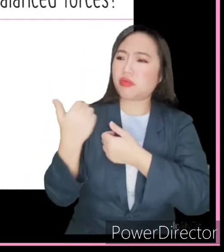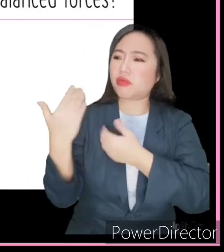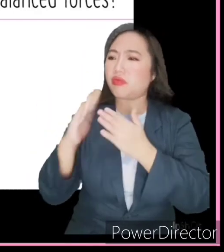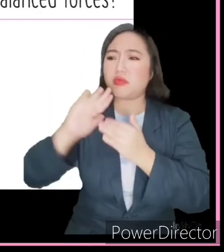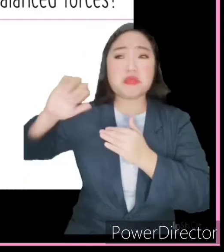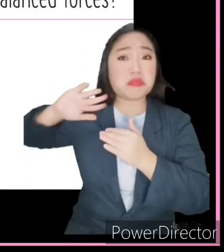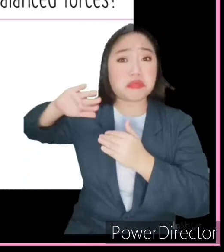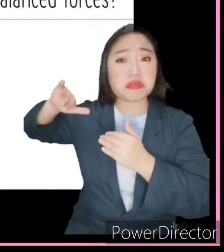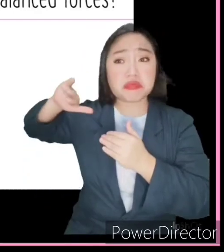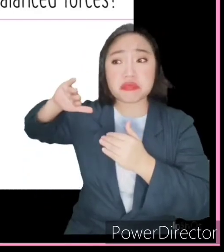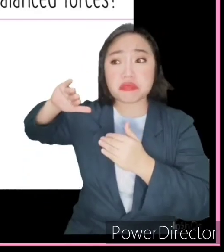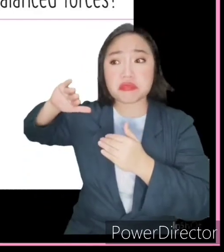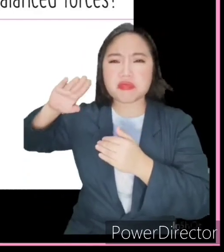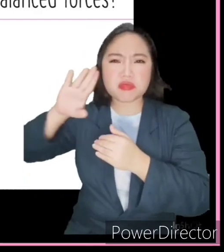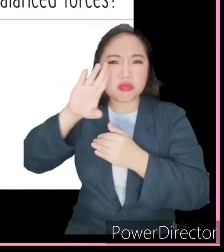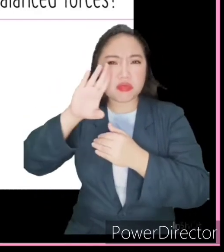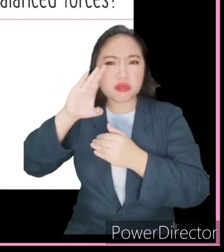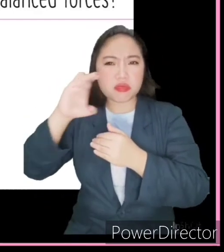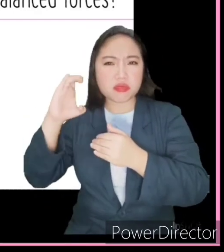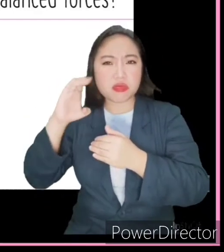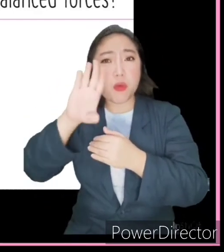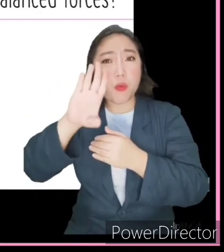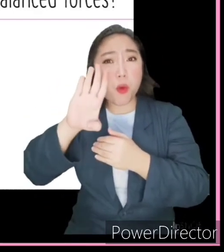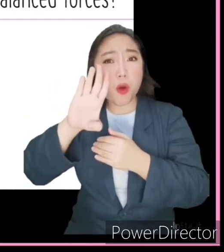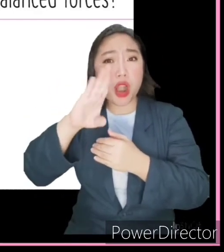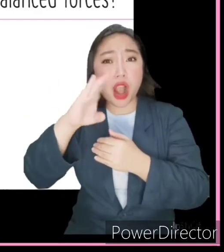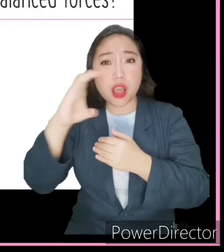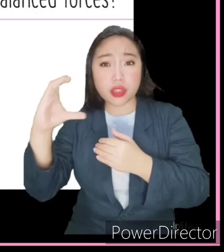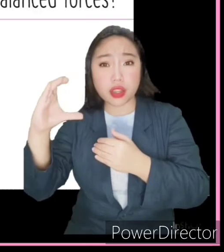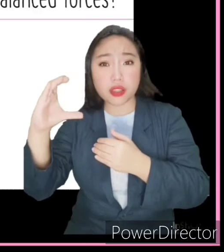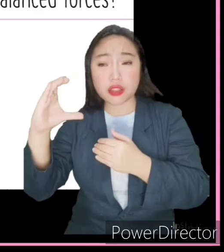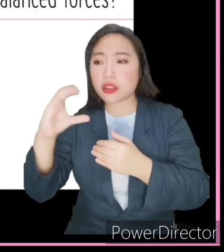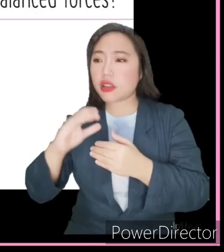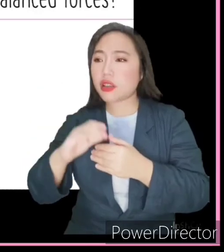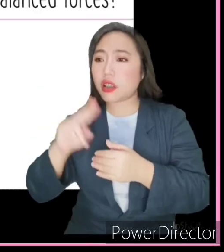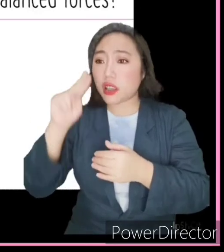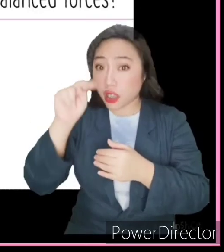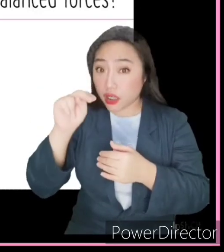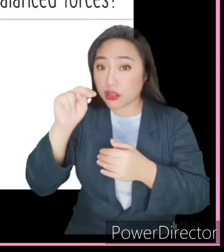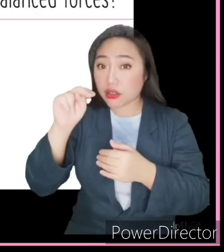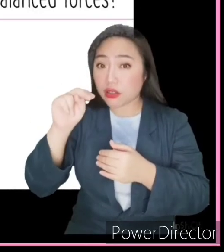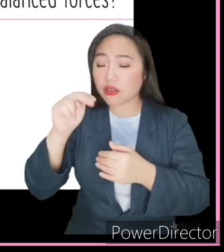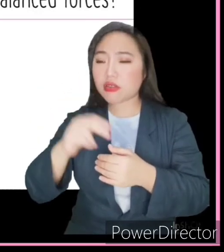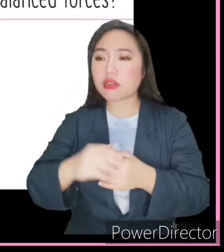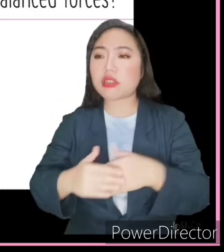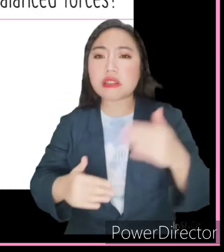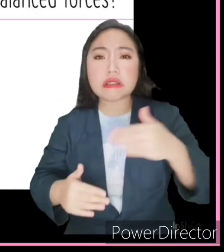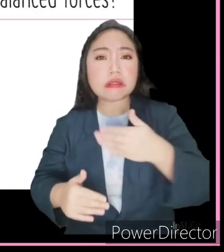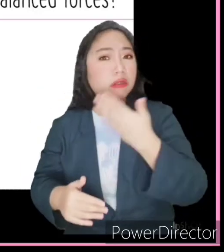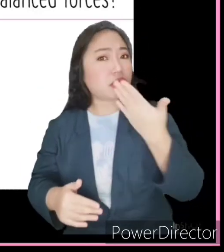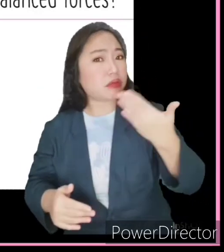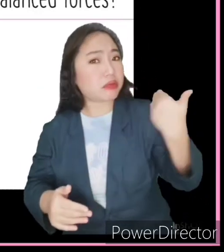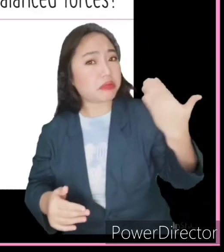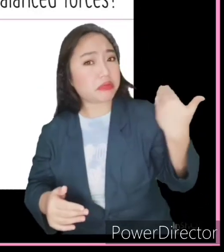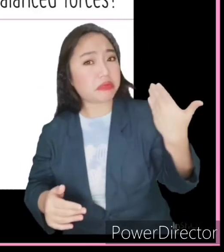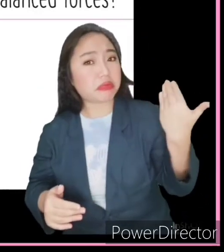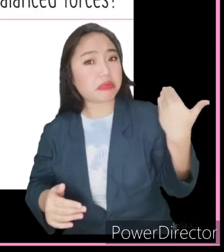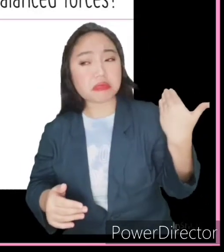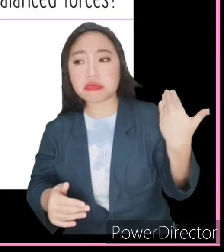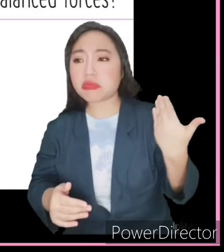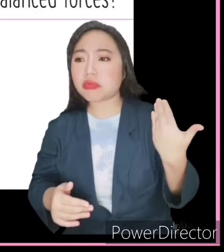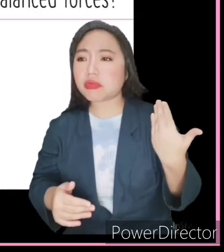left team has 400 newton of force, and on the right